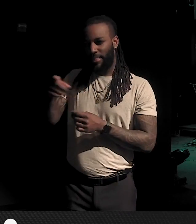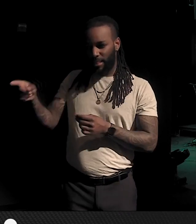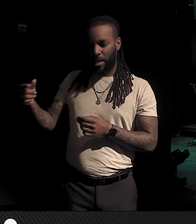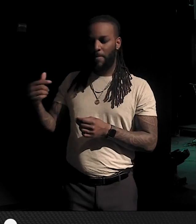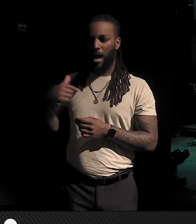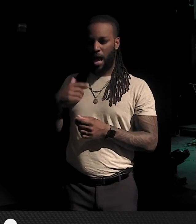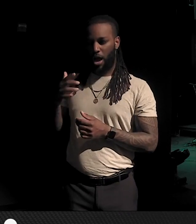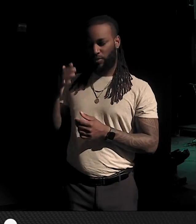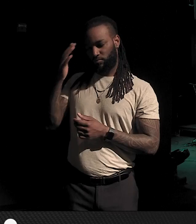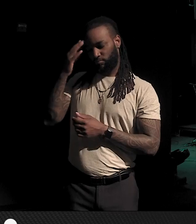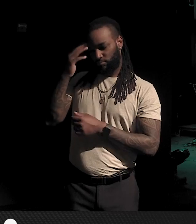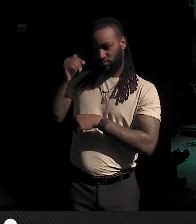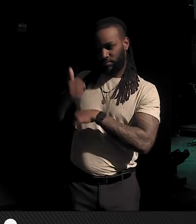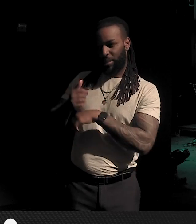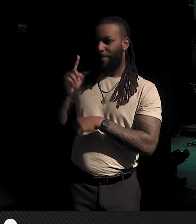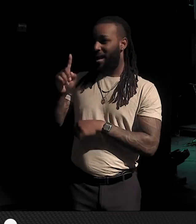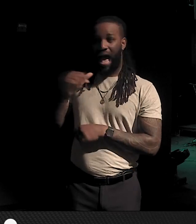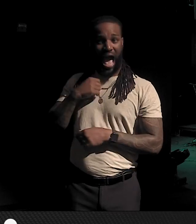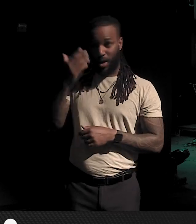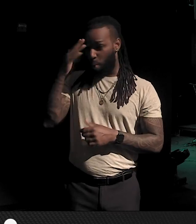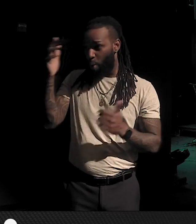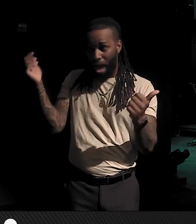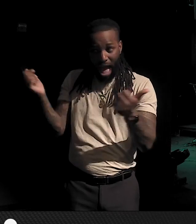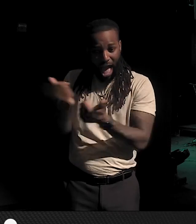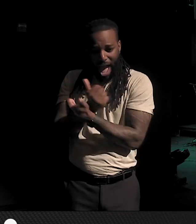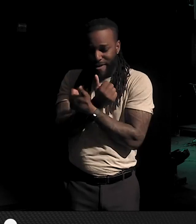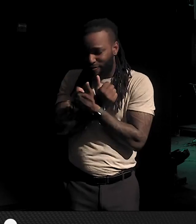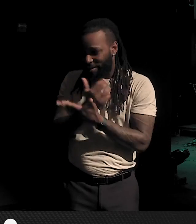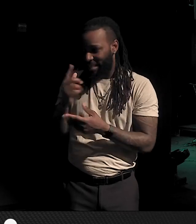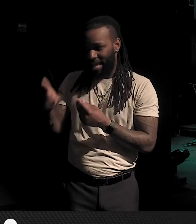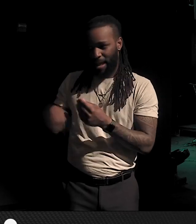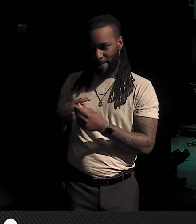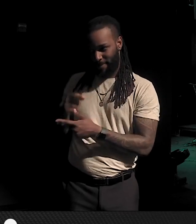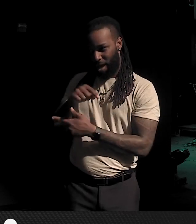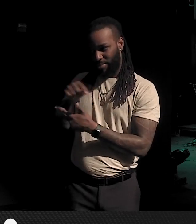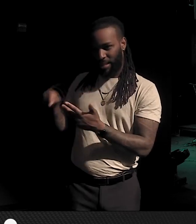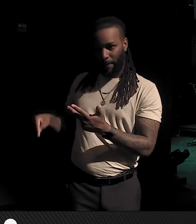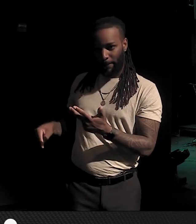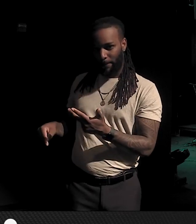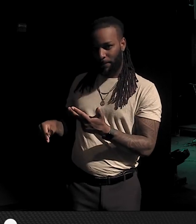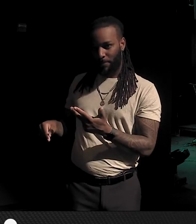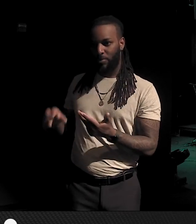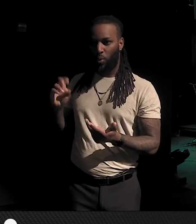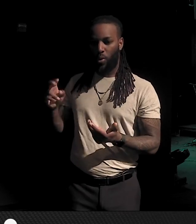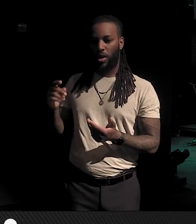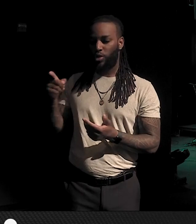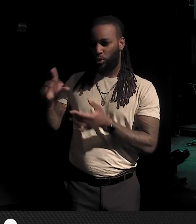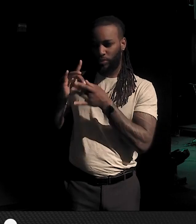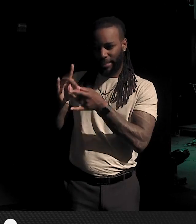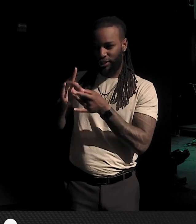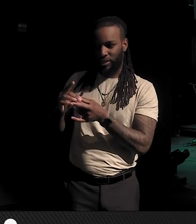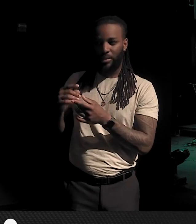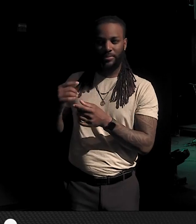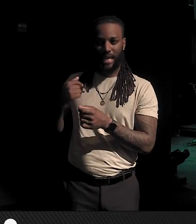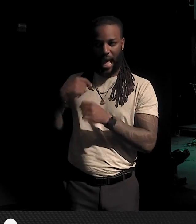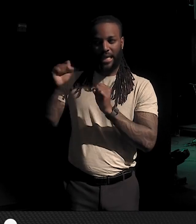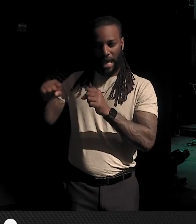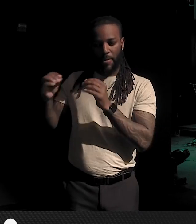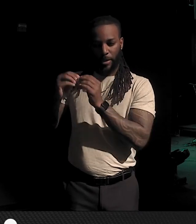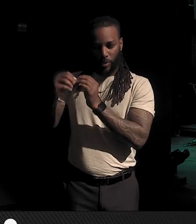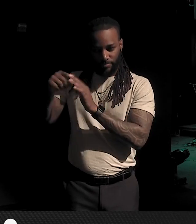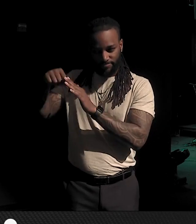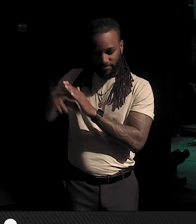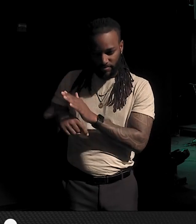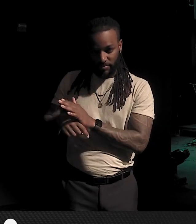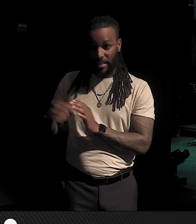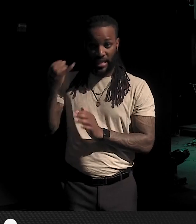in my mind, but that doesn't mean I know everything there is to know about them, or that those relationships can't get deeper. Like, we